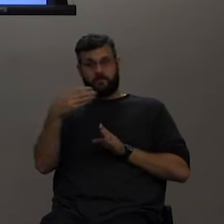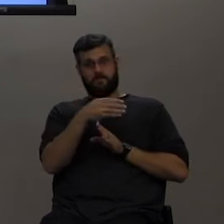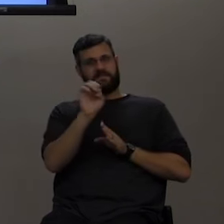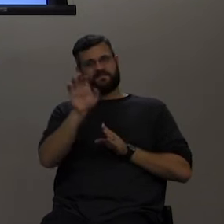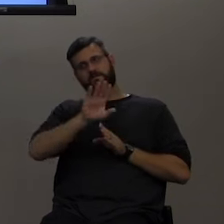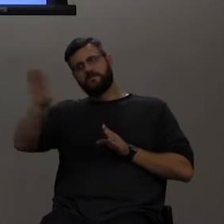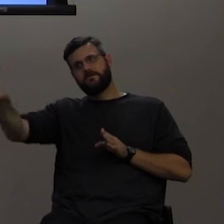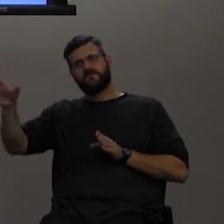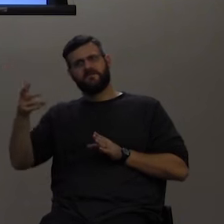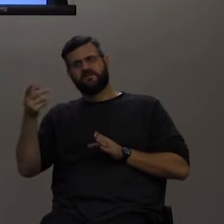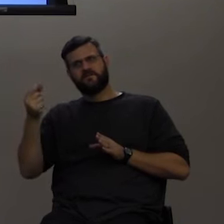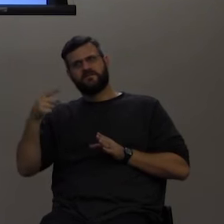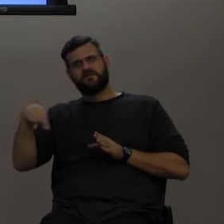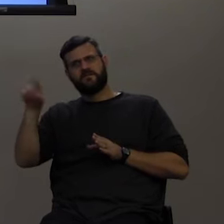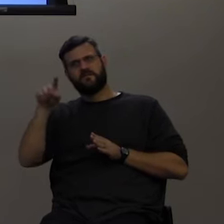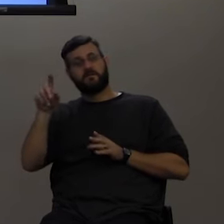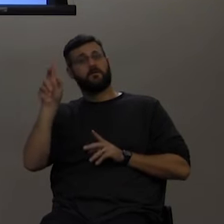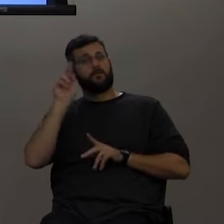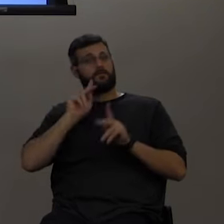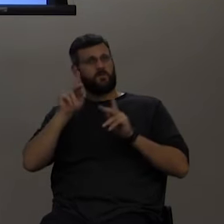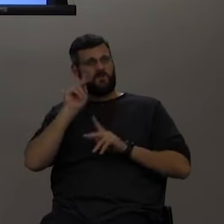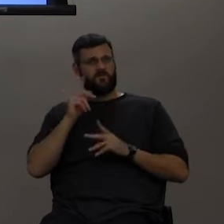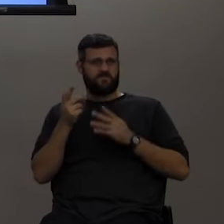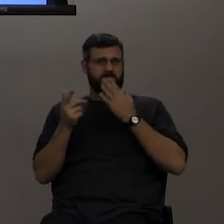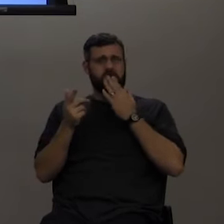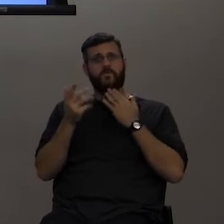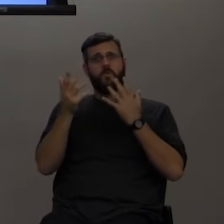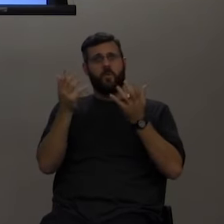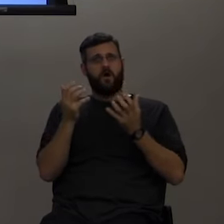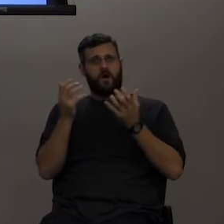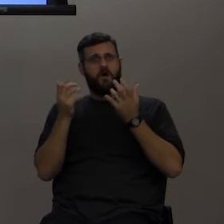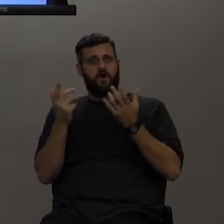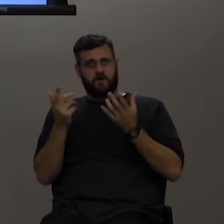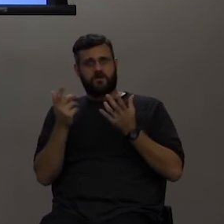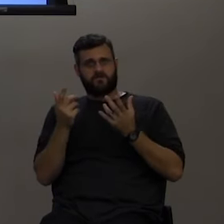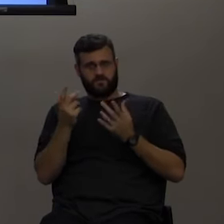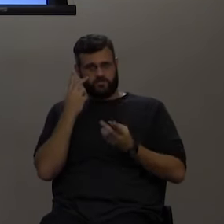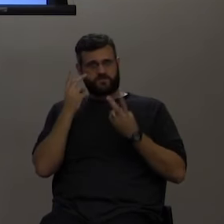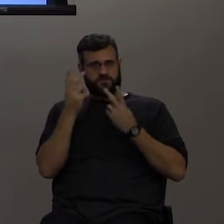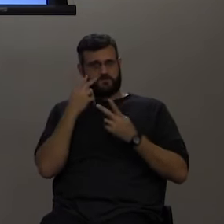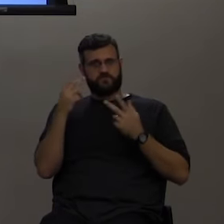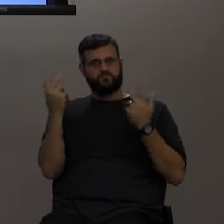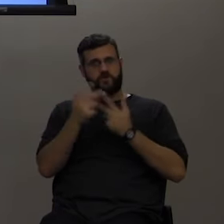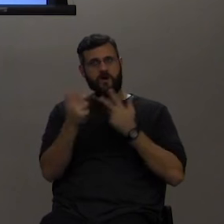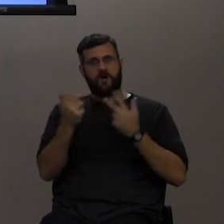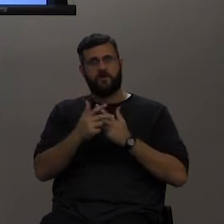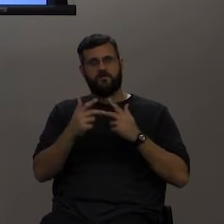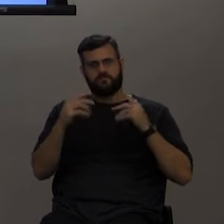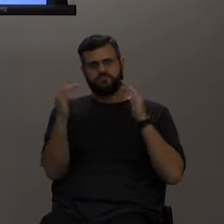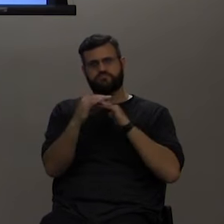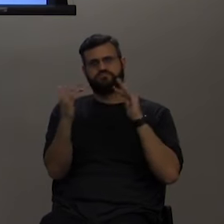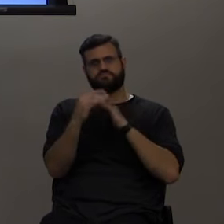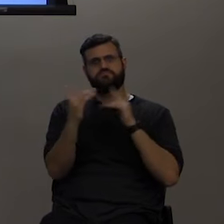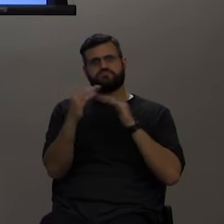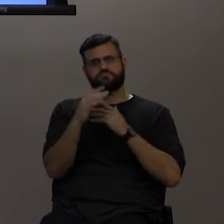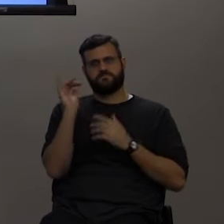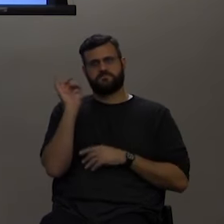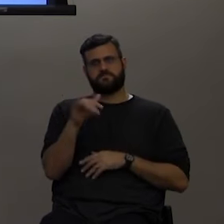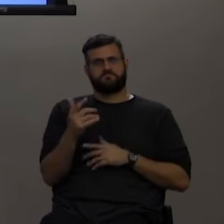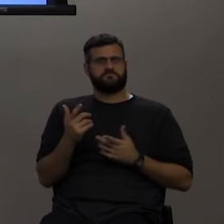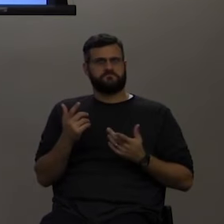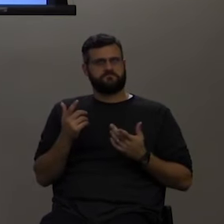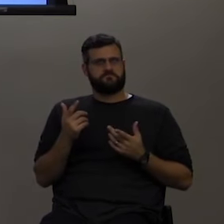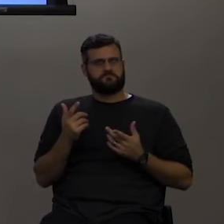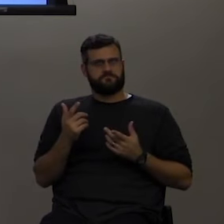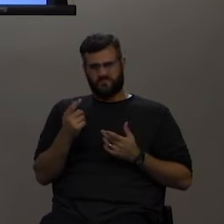is people really want to be where the traffic counts are, where the action is, if you will. And so there,